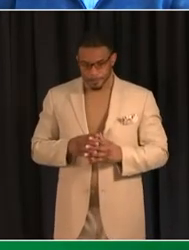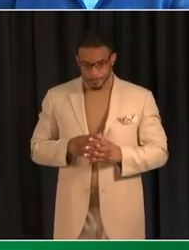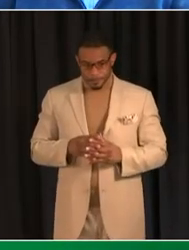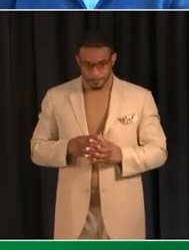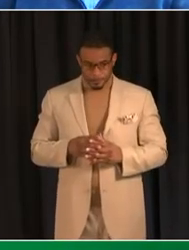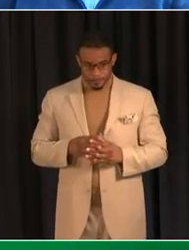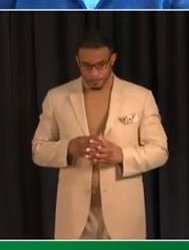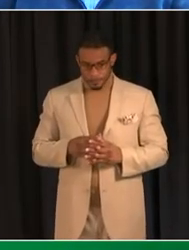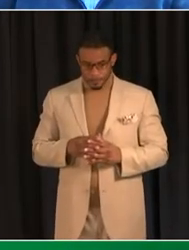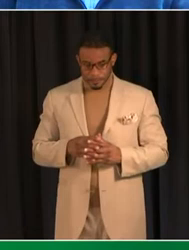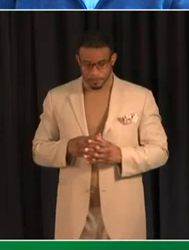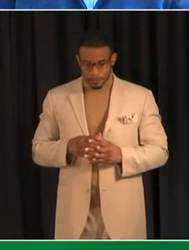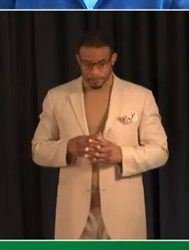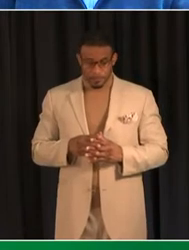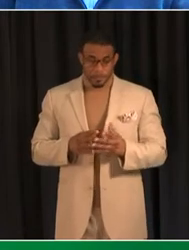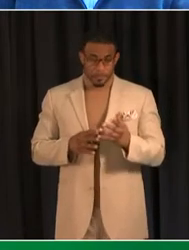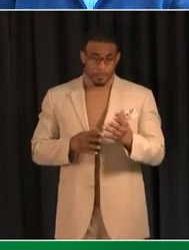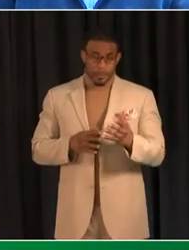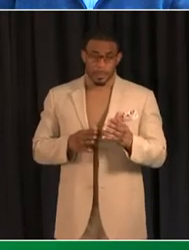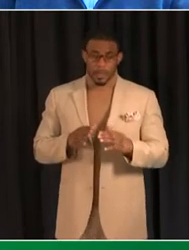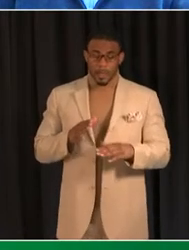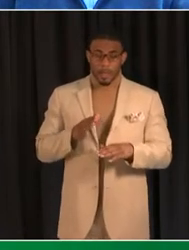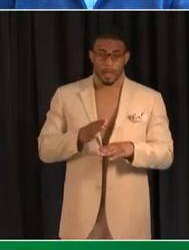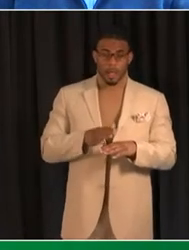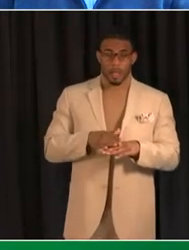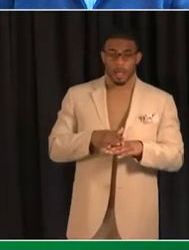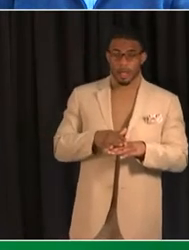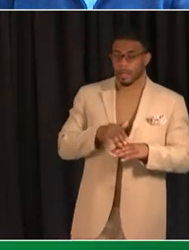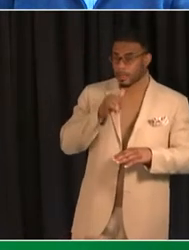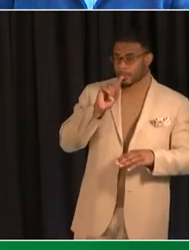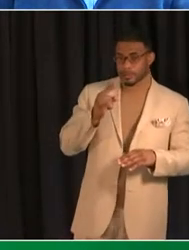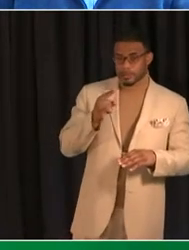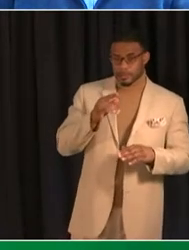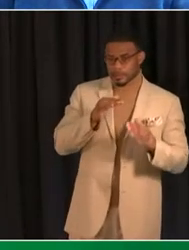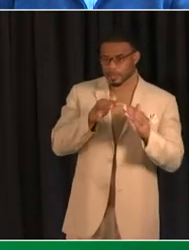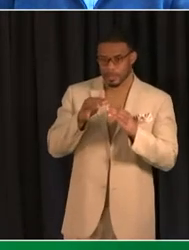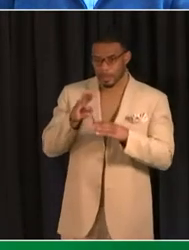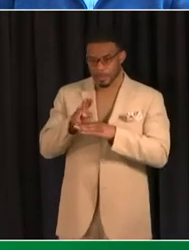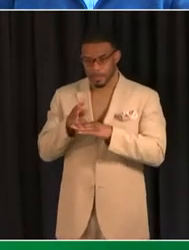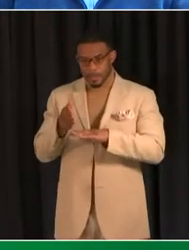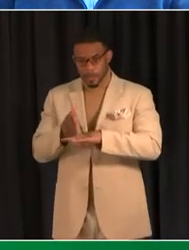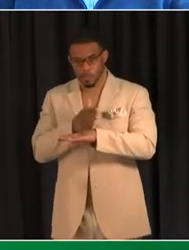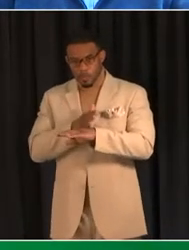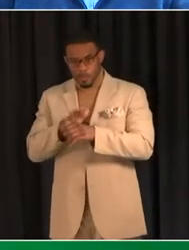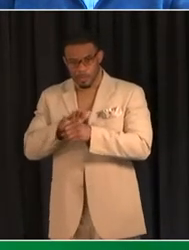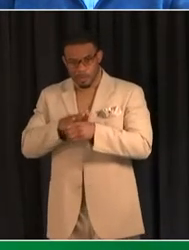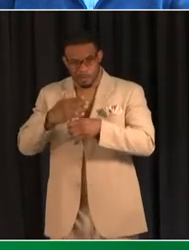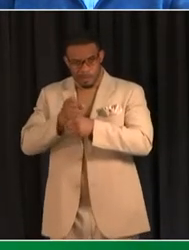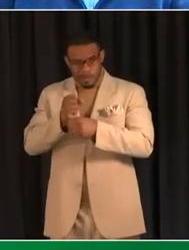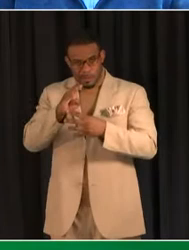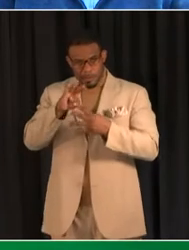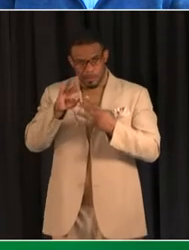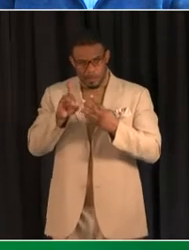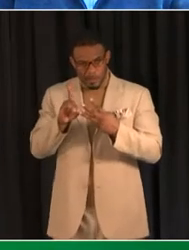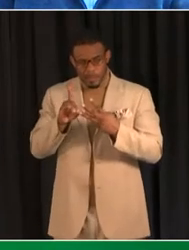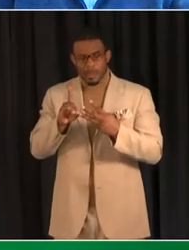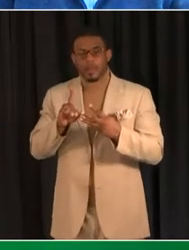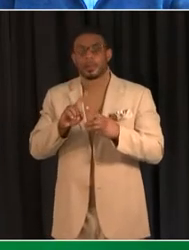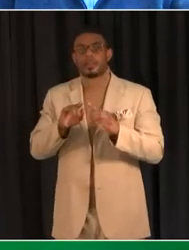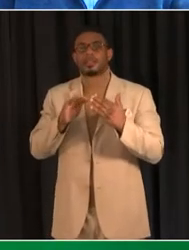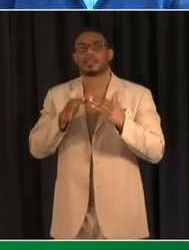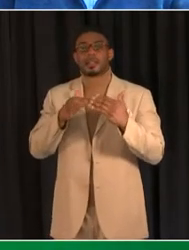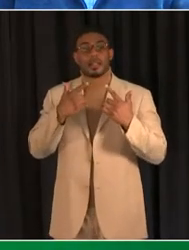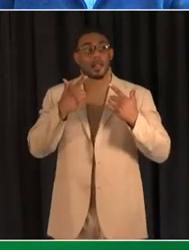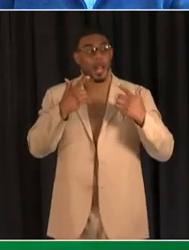of the pandemic on not just the Downtown Business Improvement District, but the